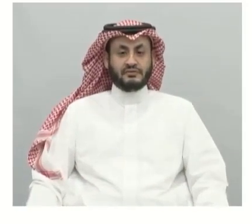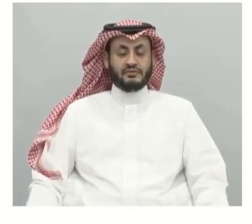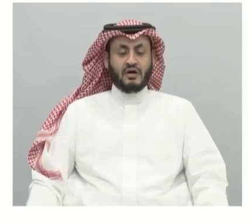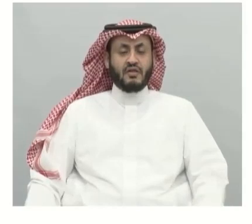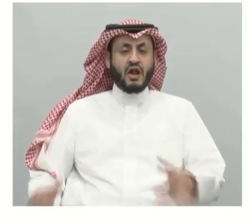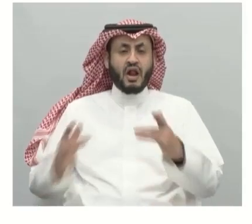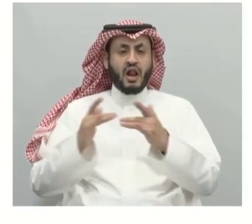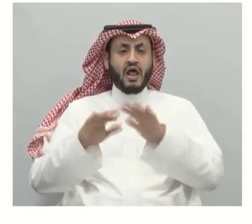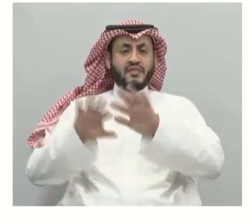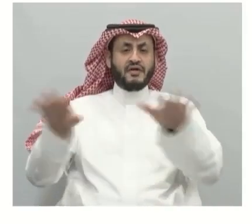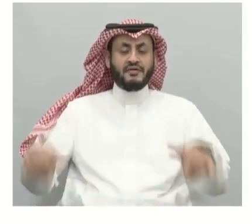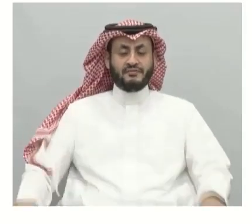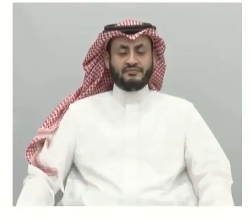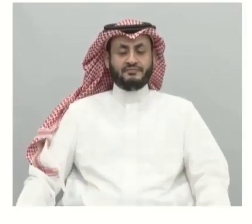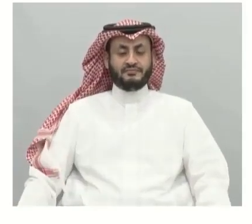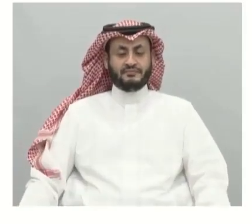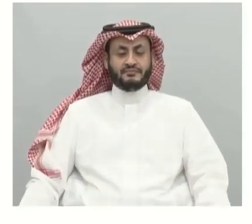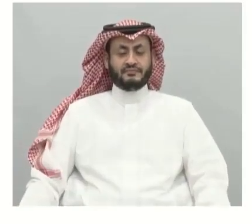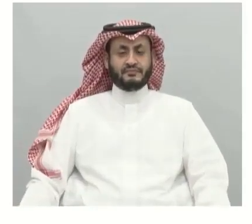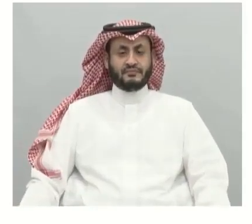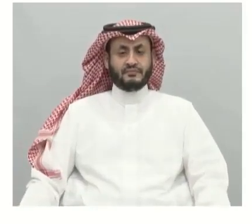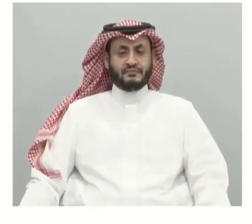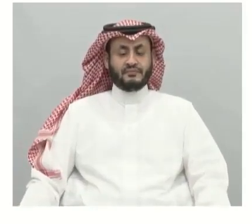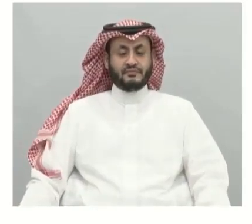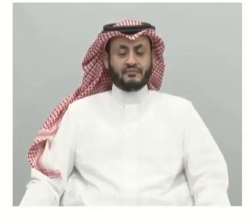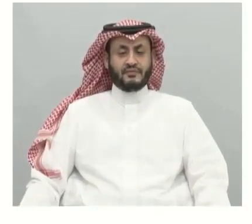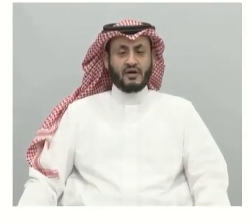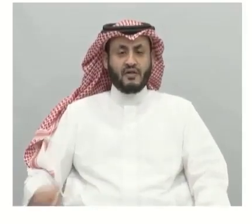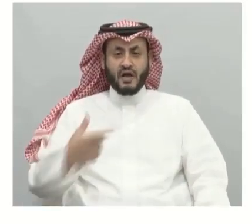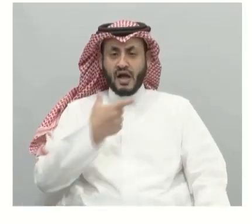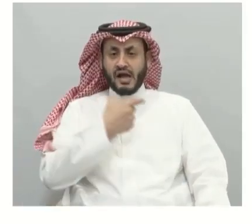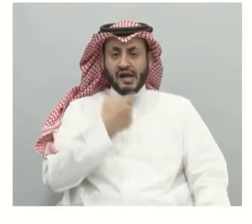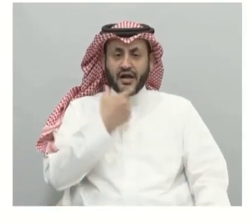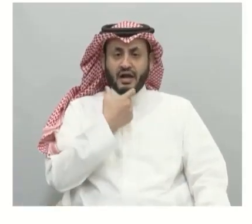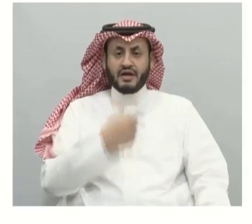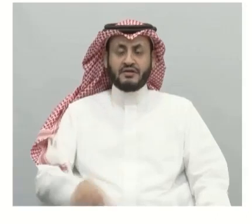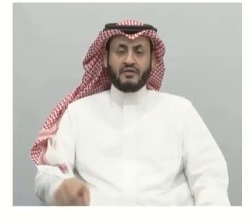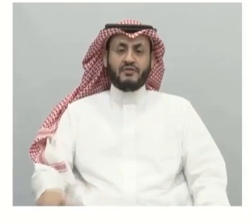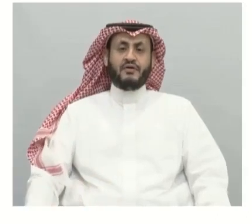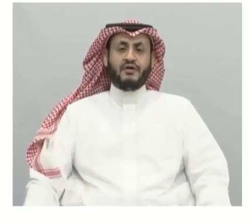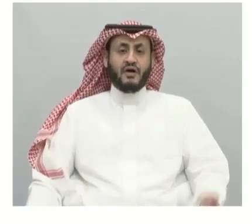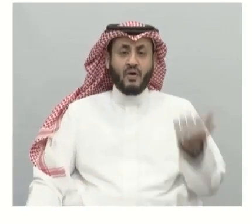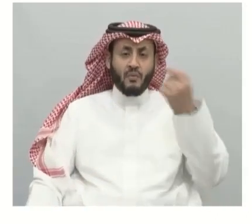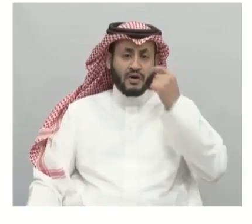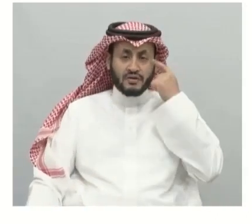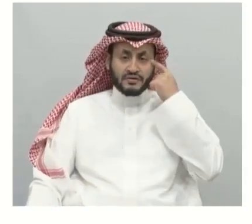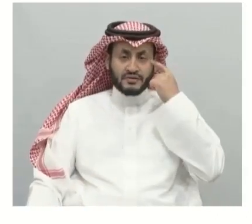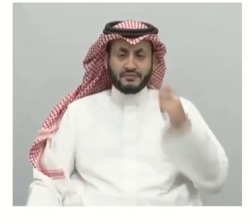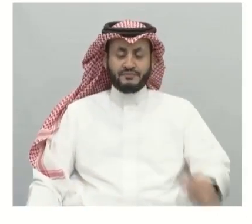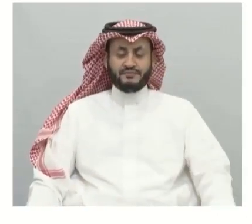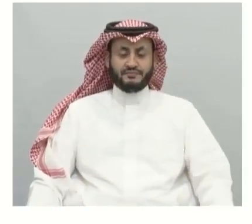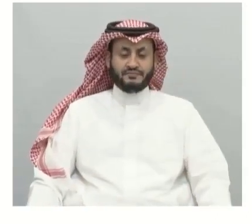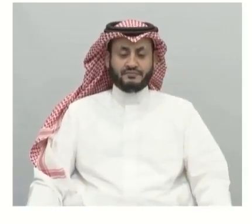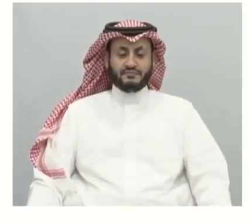names. So you are English. Are you from London? He was guessing. They replied, no, we're